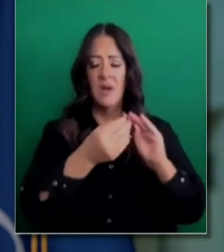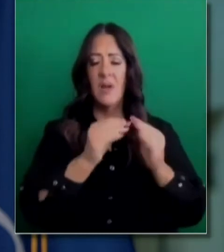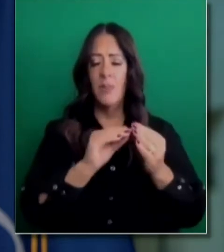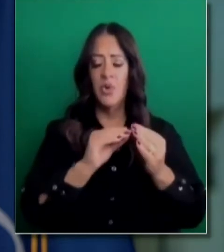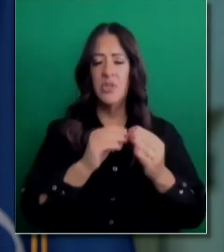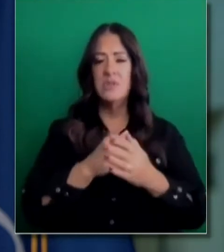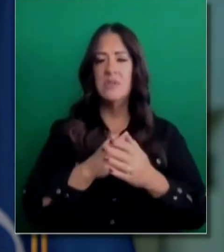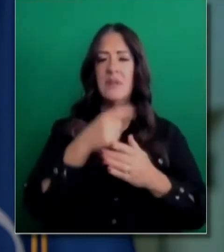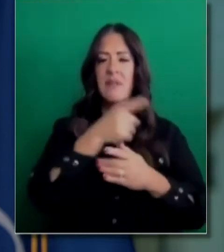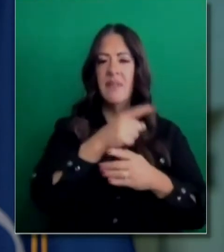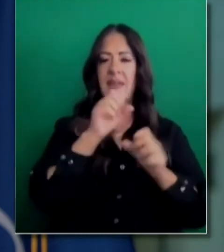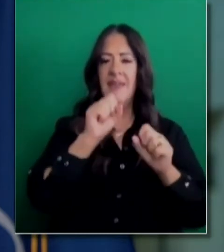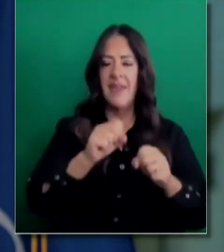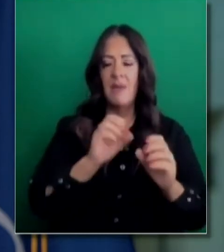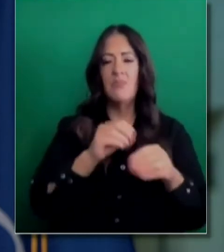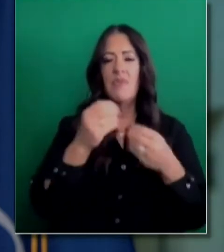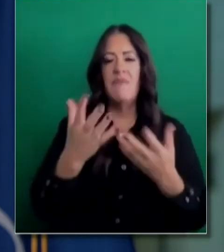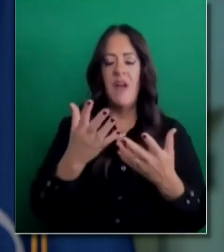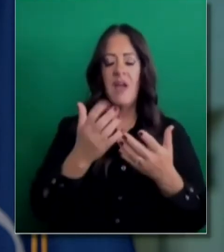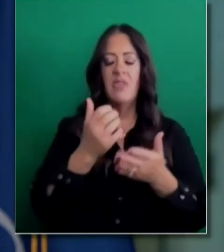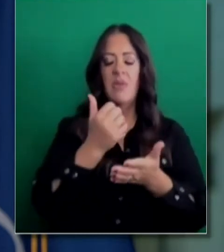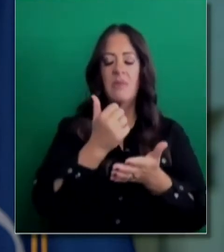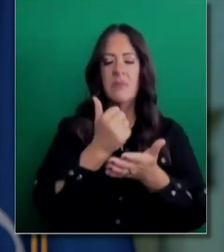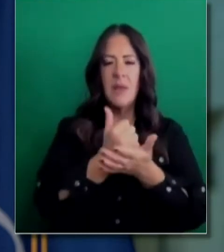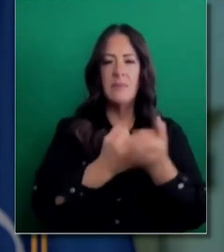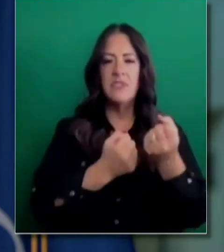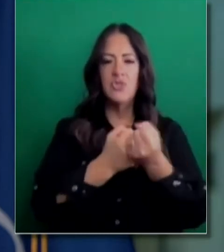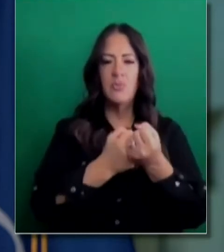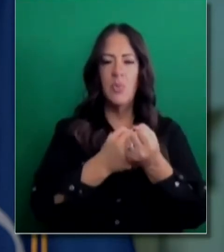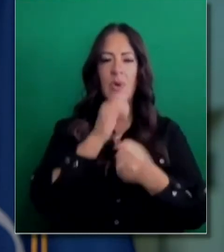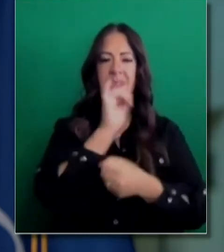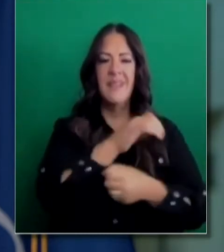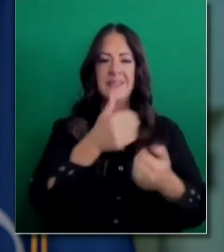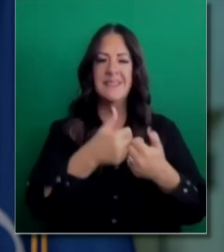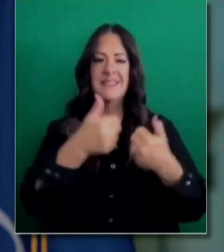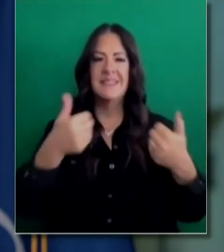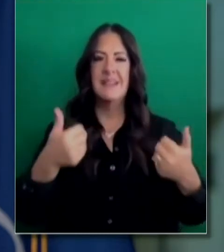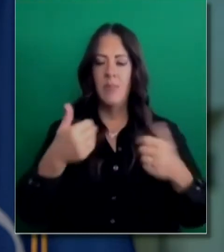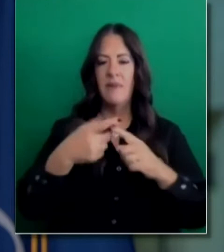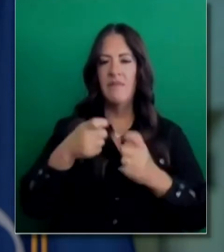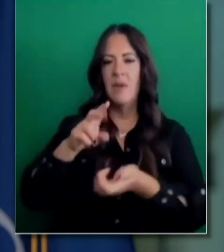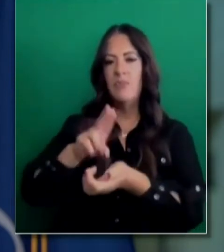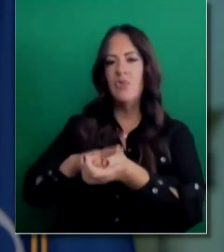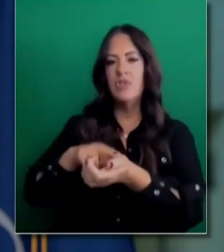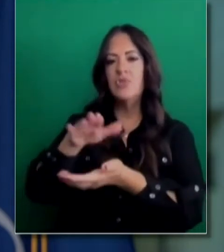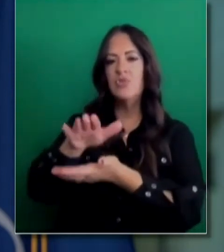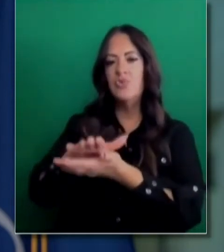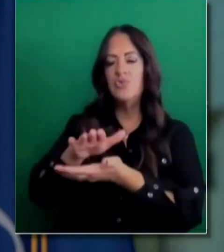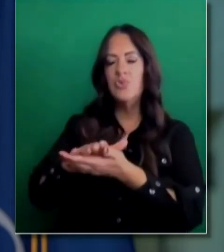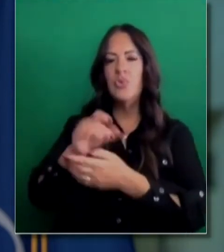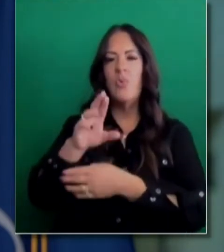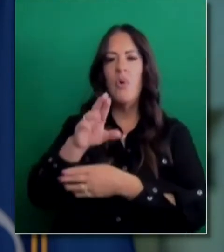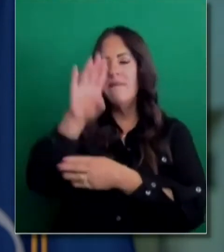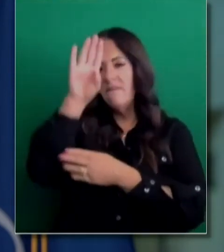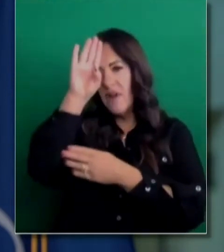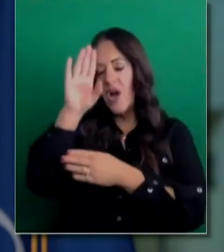of administration. That's separate in nursing schools and fire agencies, among many, many others. You saw that